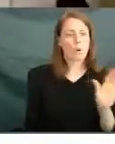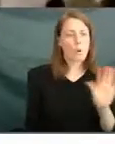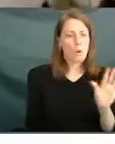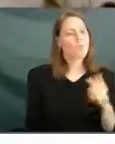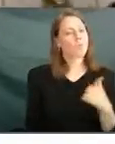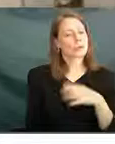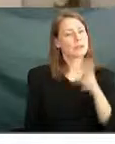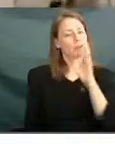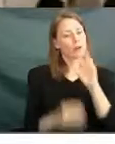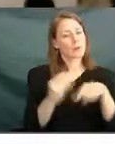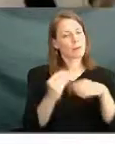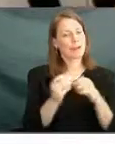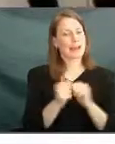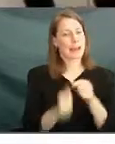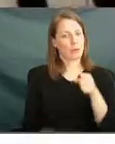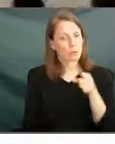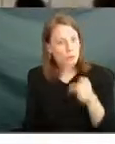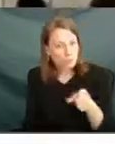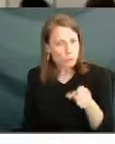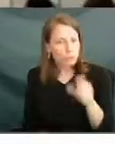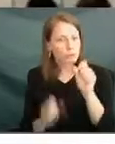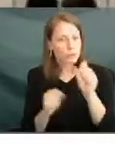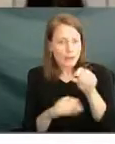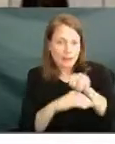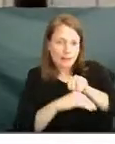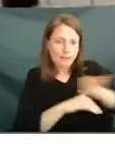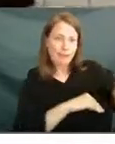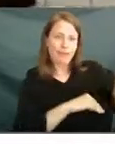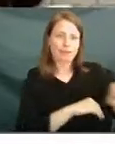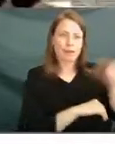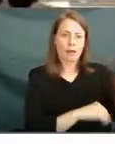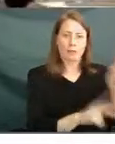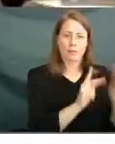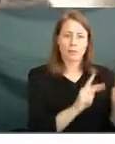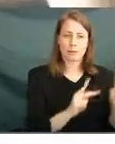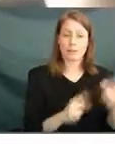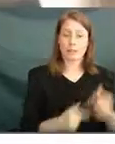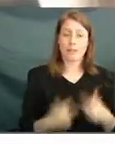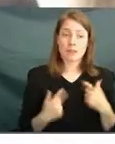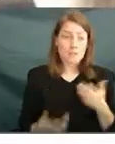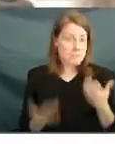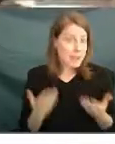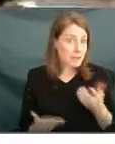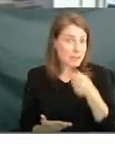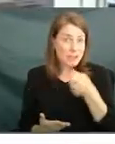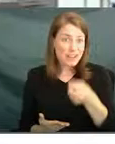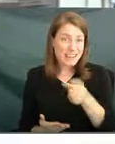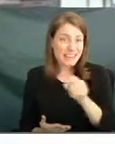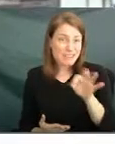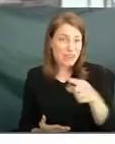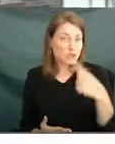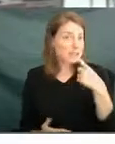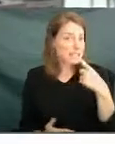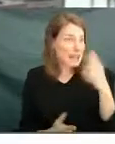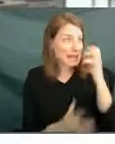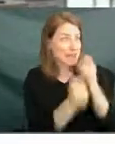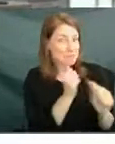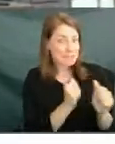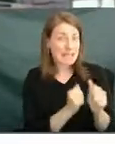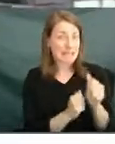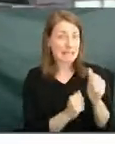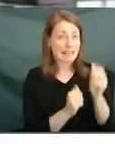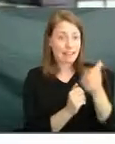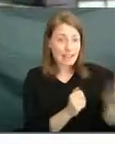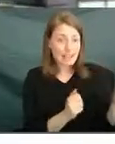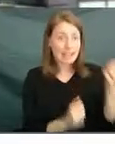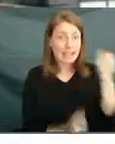extreme things that can happen. You know, you can say that one mean thing to that person every day, and they can commit suicide. Because everyone